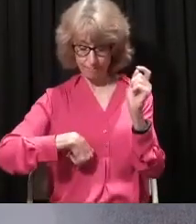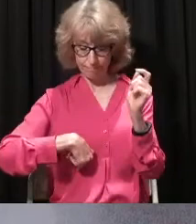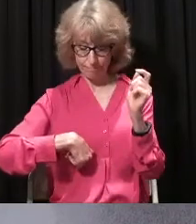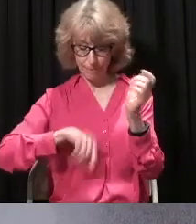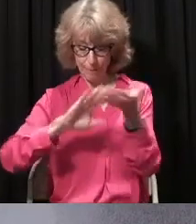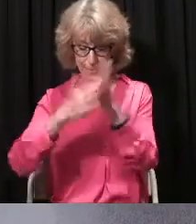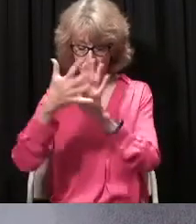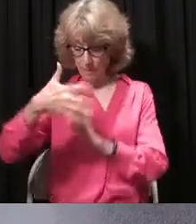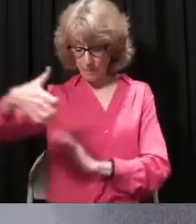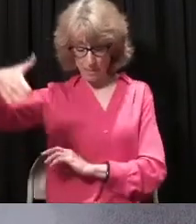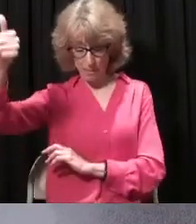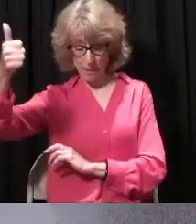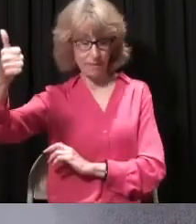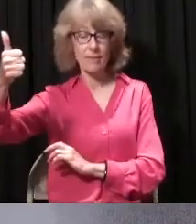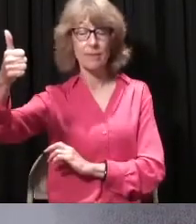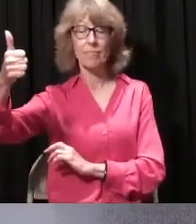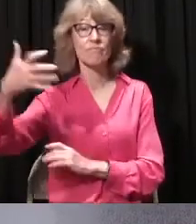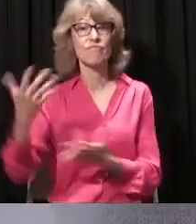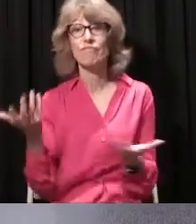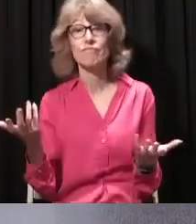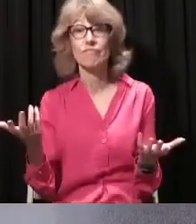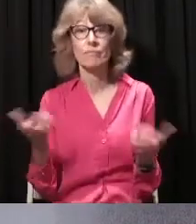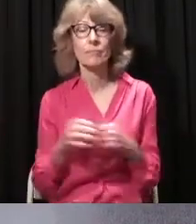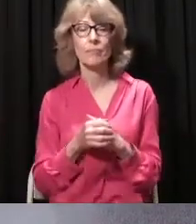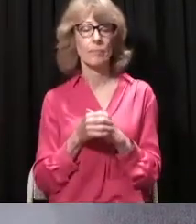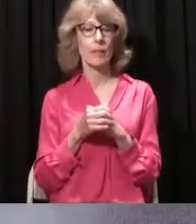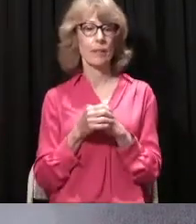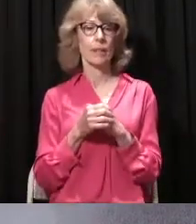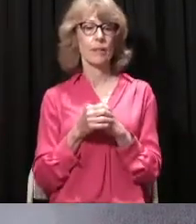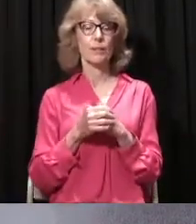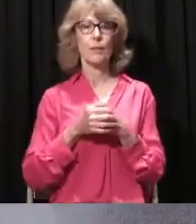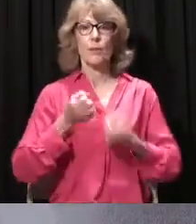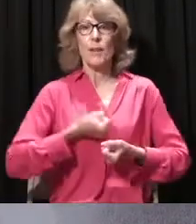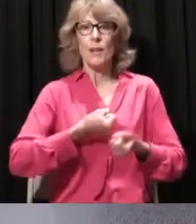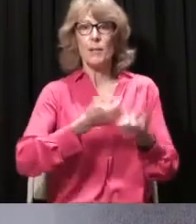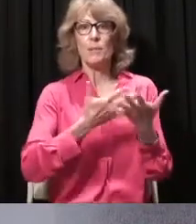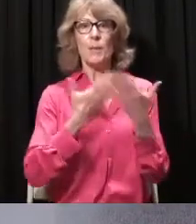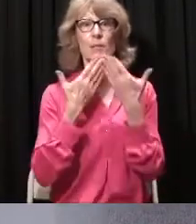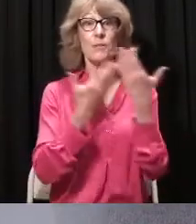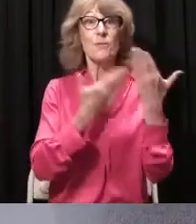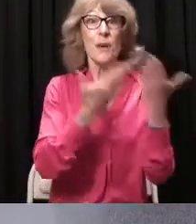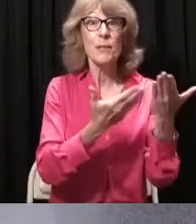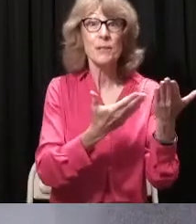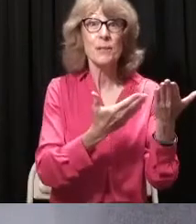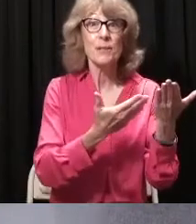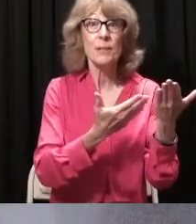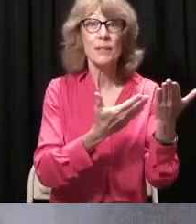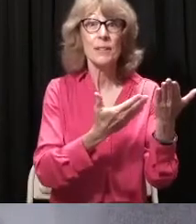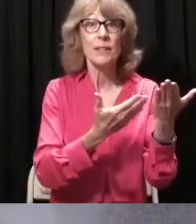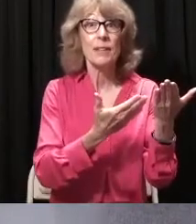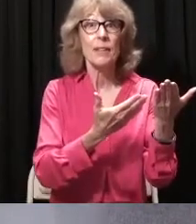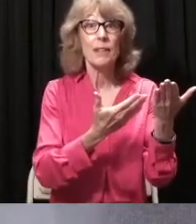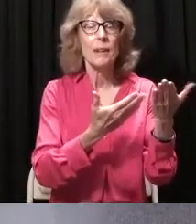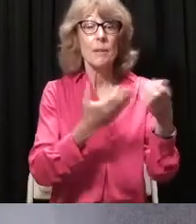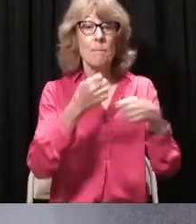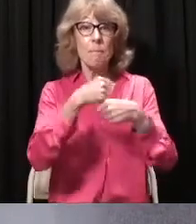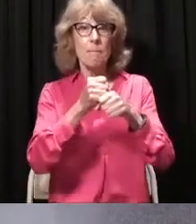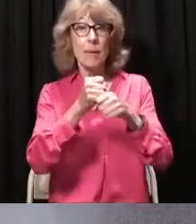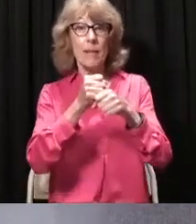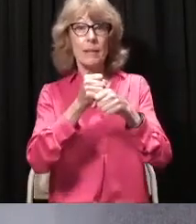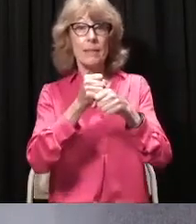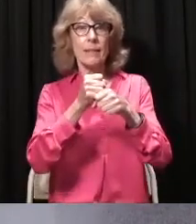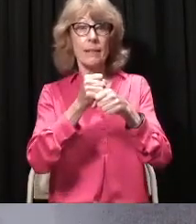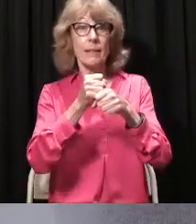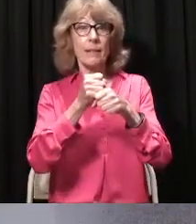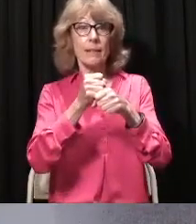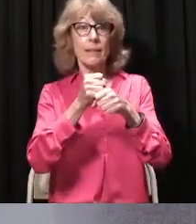what gratitude does, and especially expressed gratitude, is it unlocks that version of you. Again,